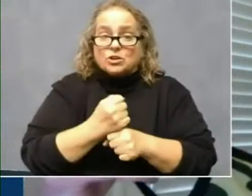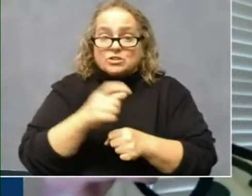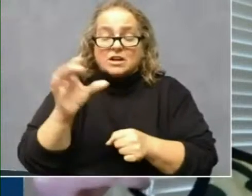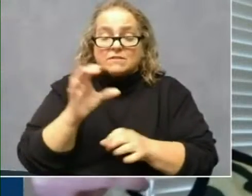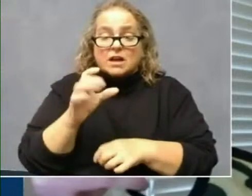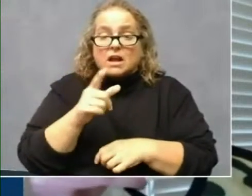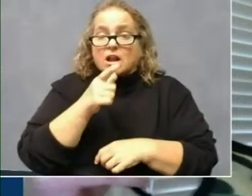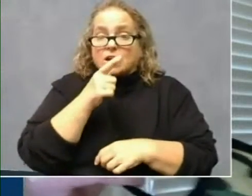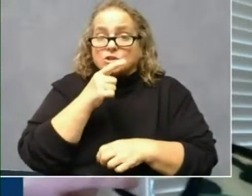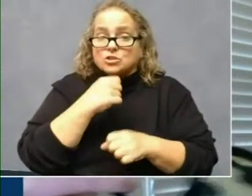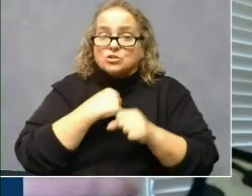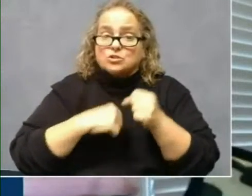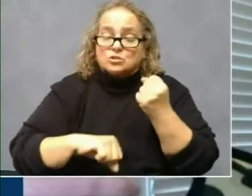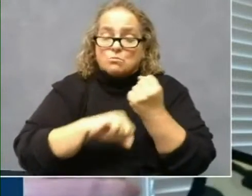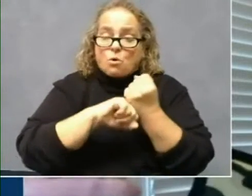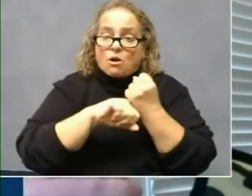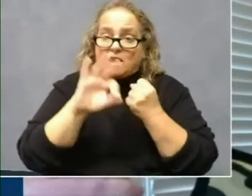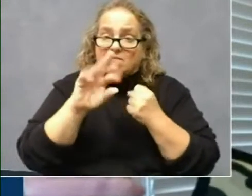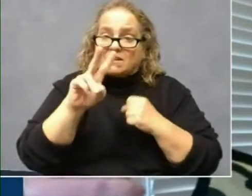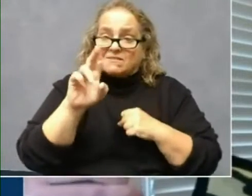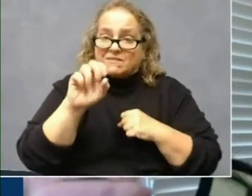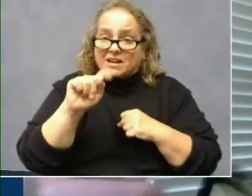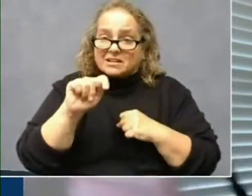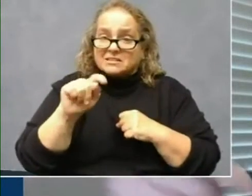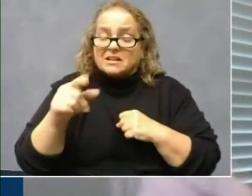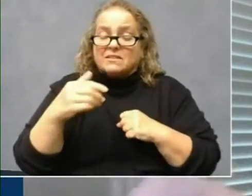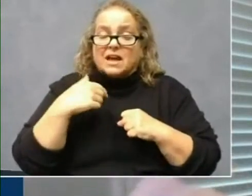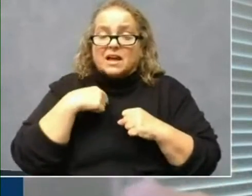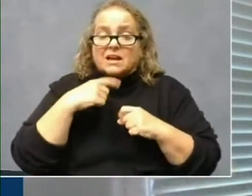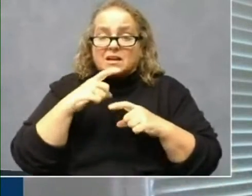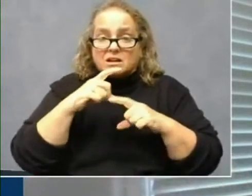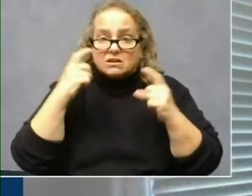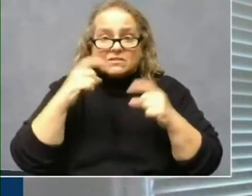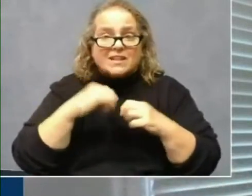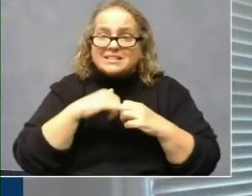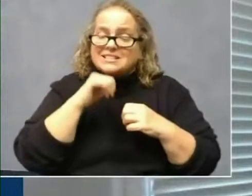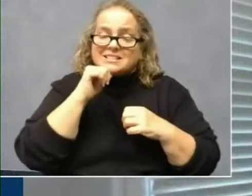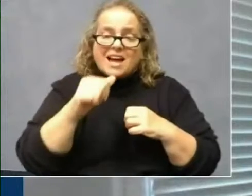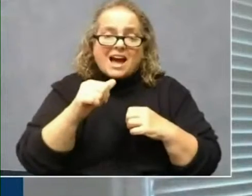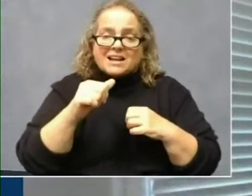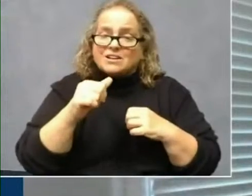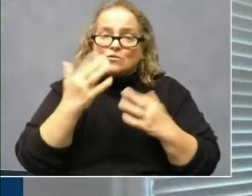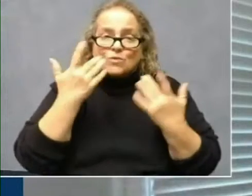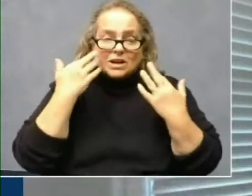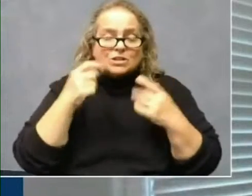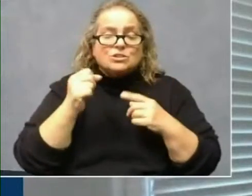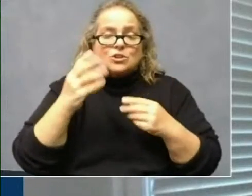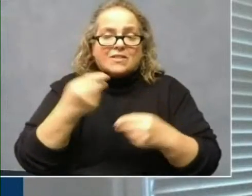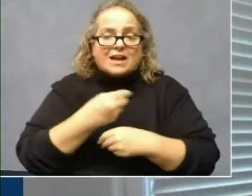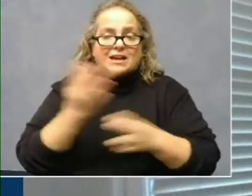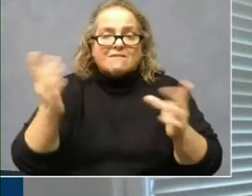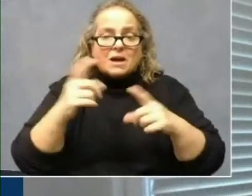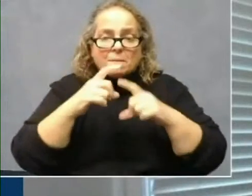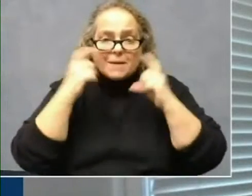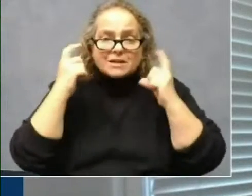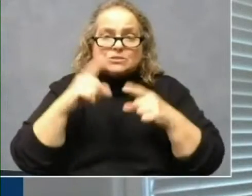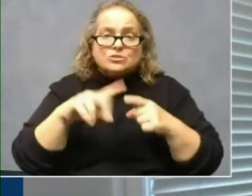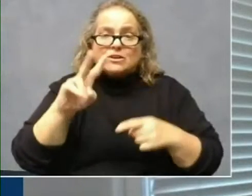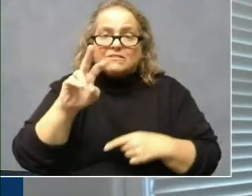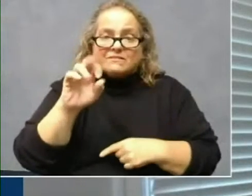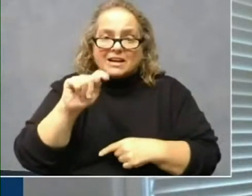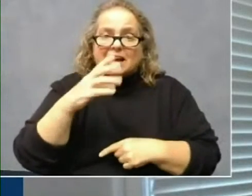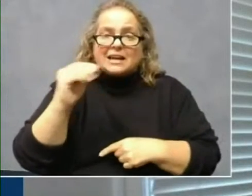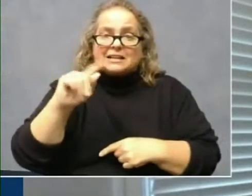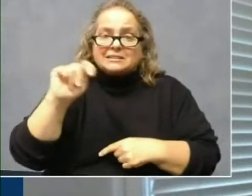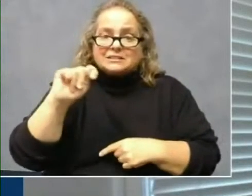veterans, and this year that, of course, was not pandemic friendly. So they made masks for the veterans and T-shirts, and we're going to do a drive-through event.